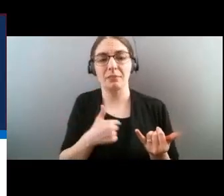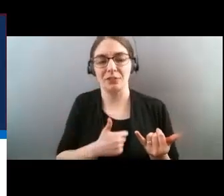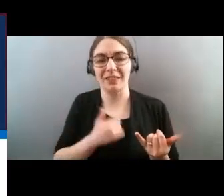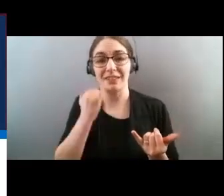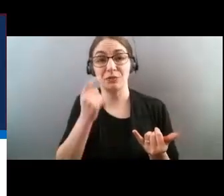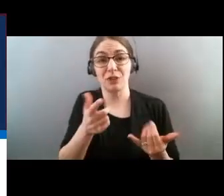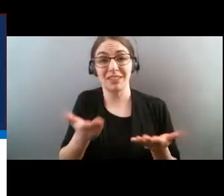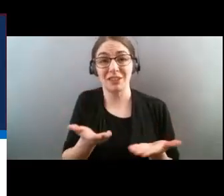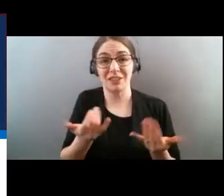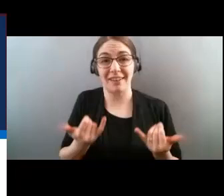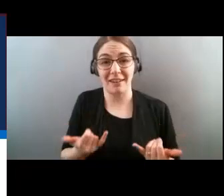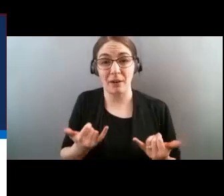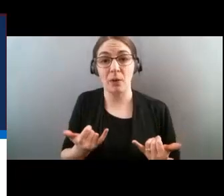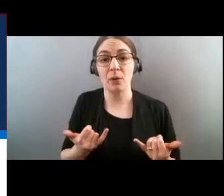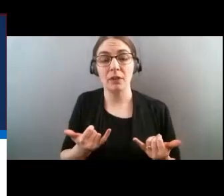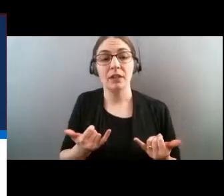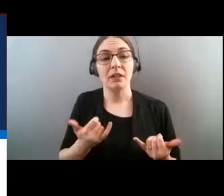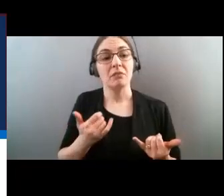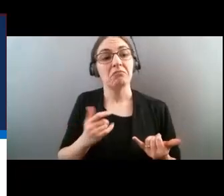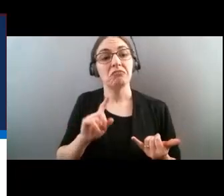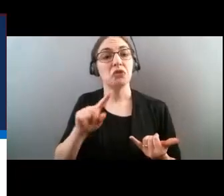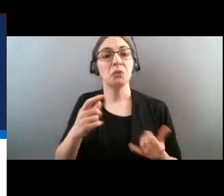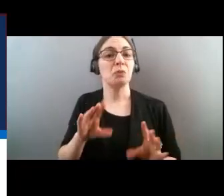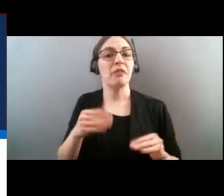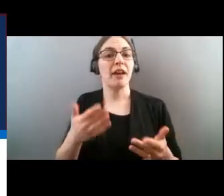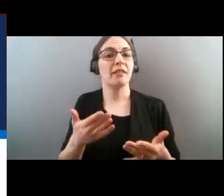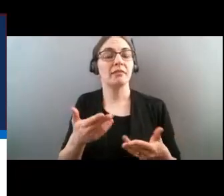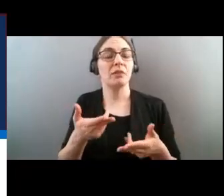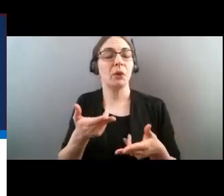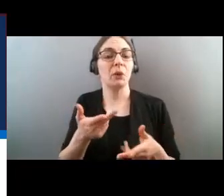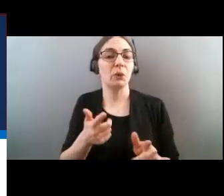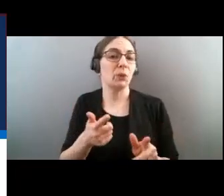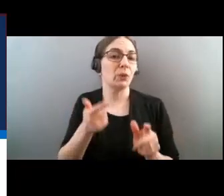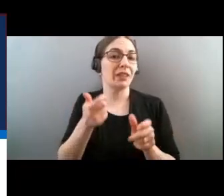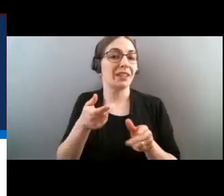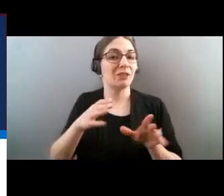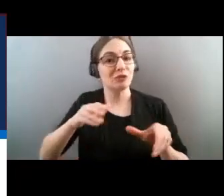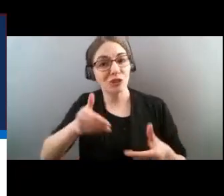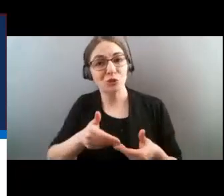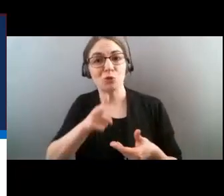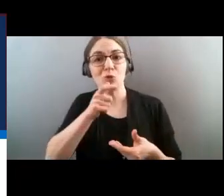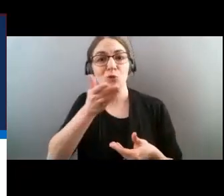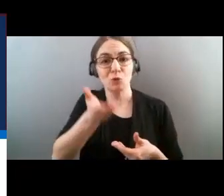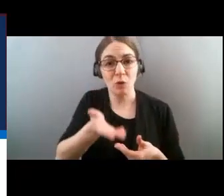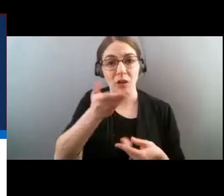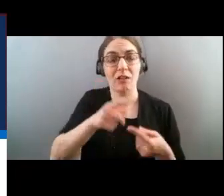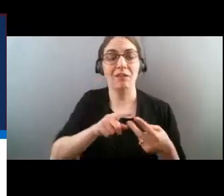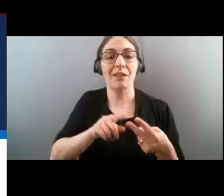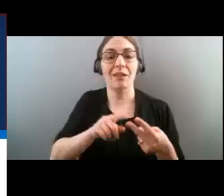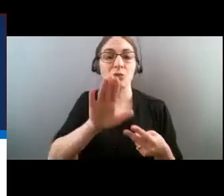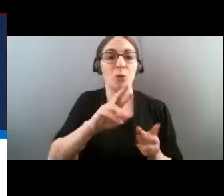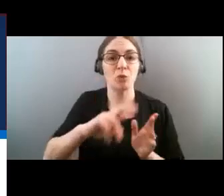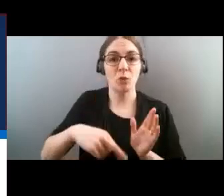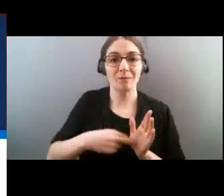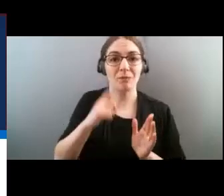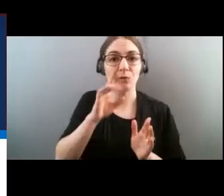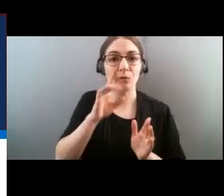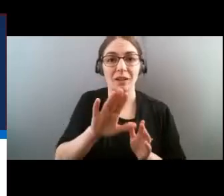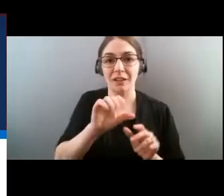here now, just provide us a quick introduction about who you are and what's your main role for your